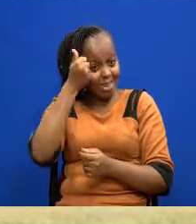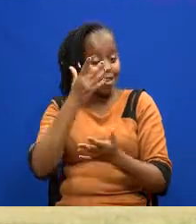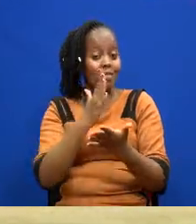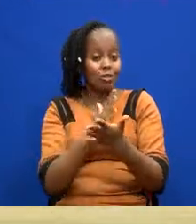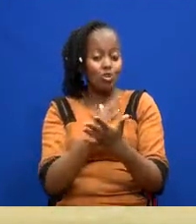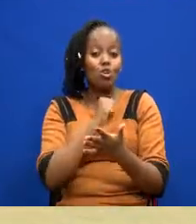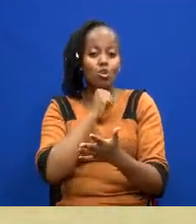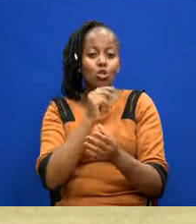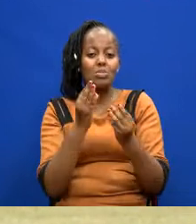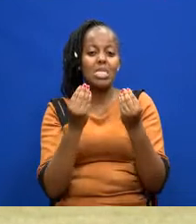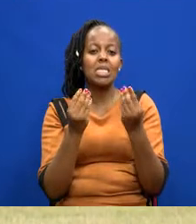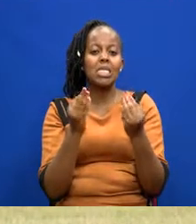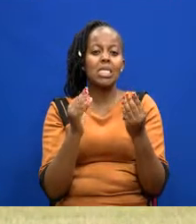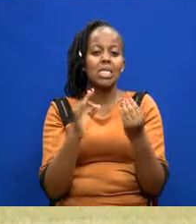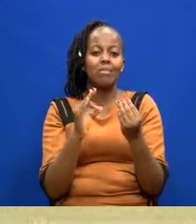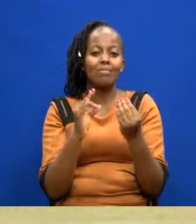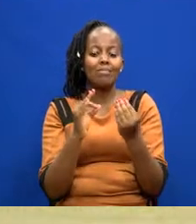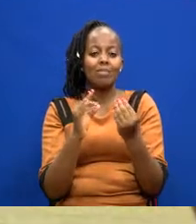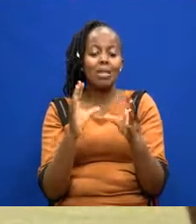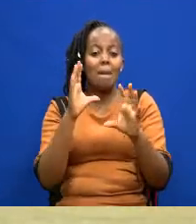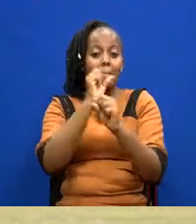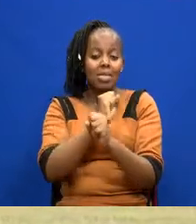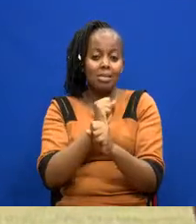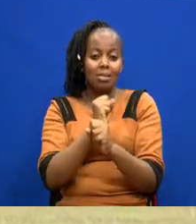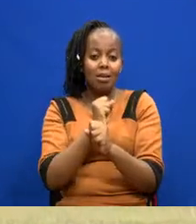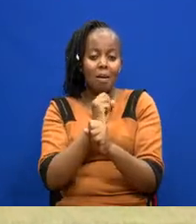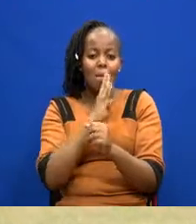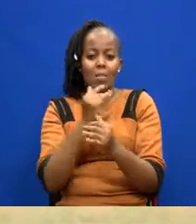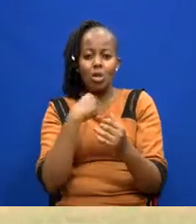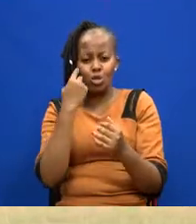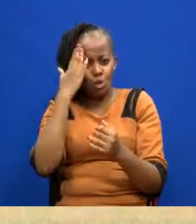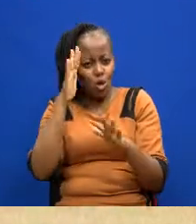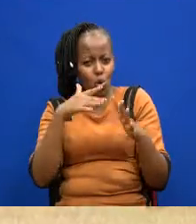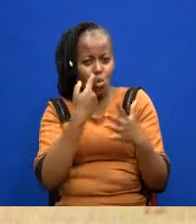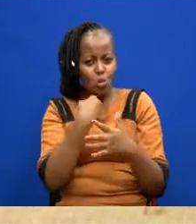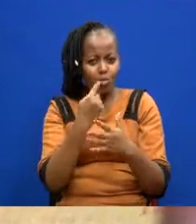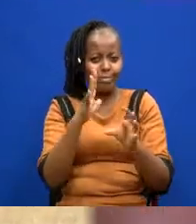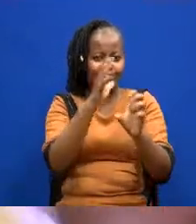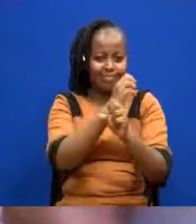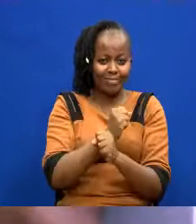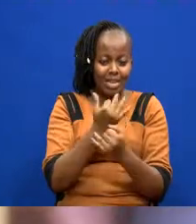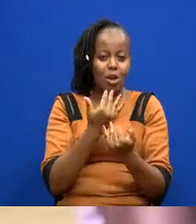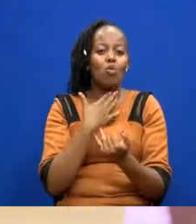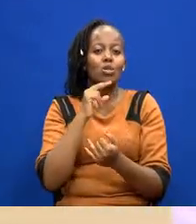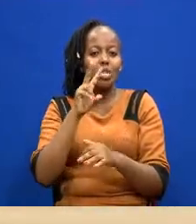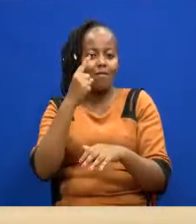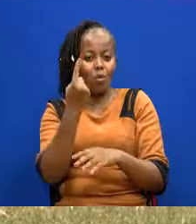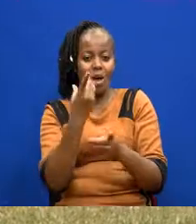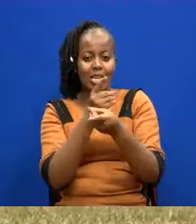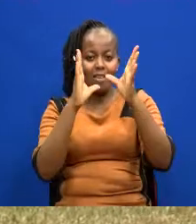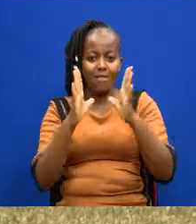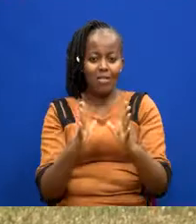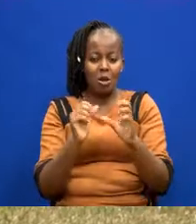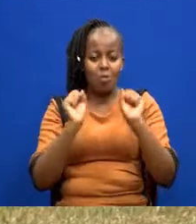clever not to be easily beaten by timing on who to go for. Let's see if one defender